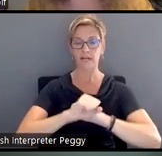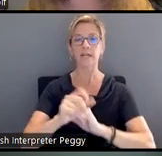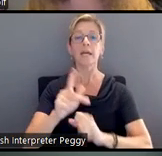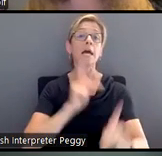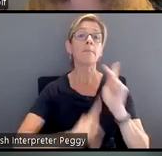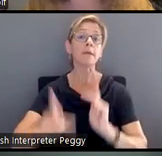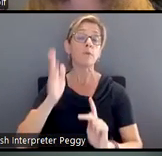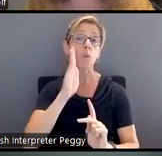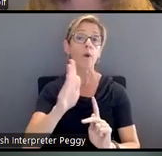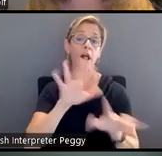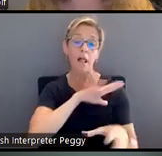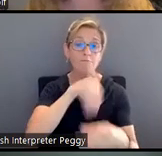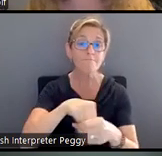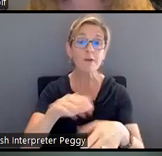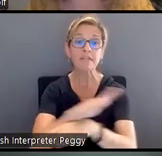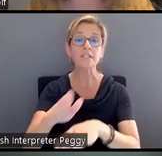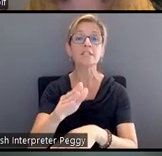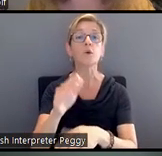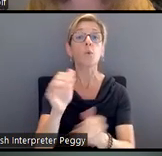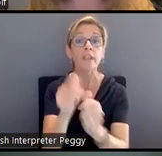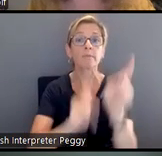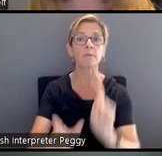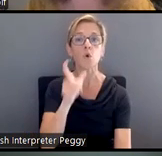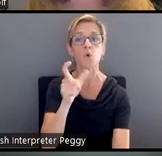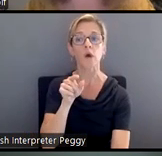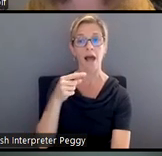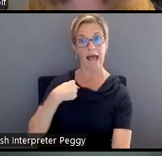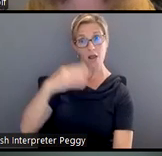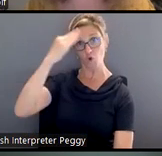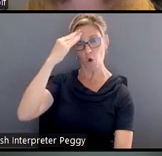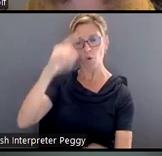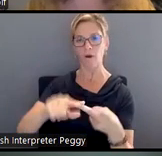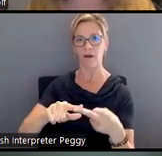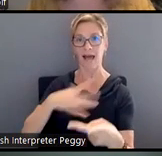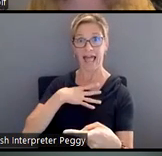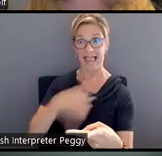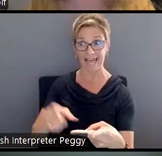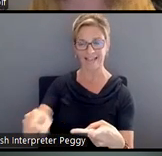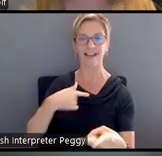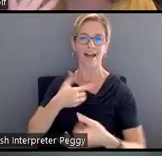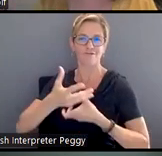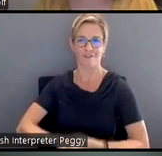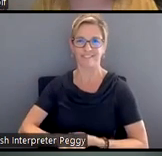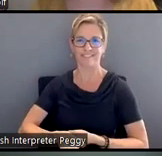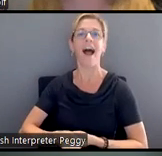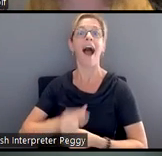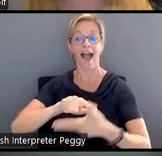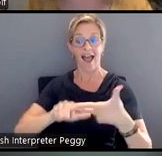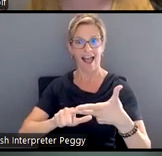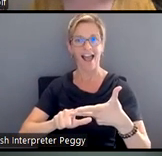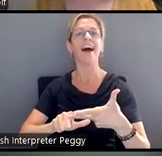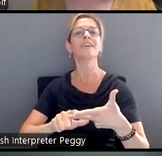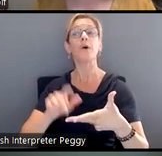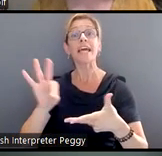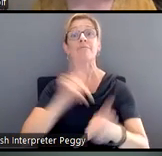and trust. So our goal is to become the organization that people hear our name and they have a sense of positive